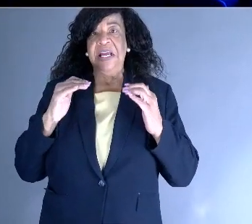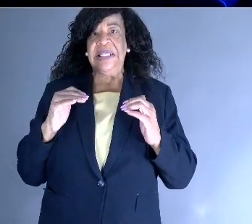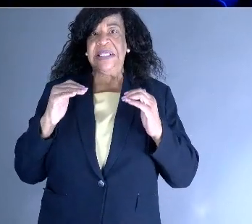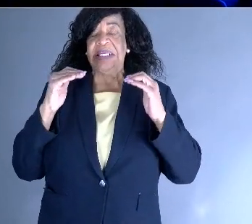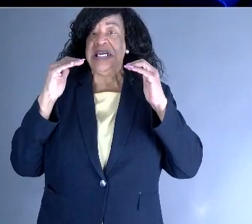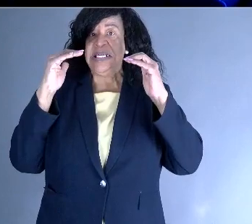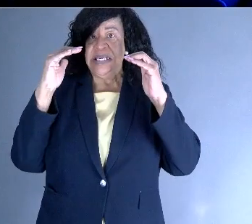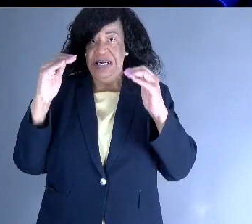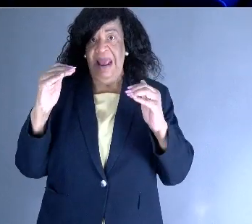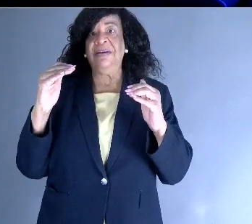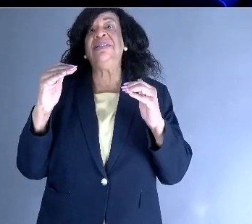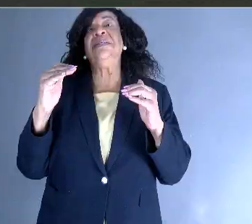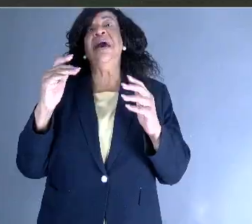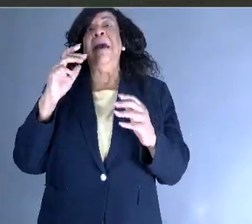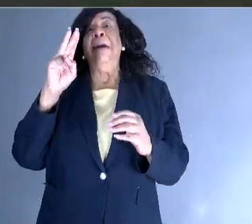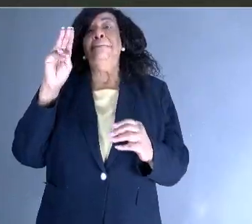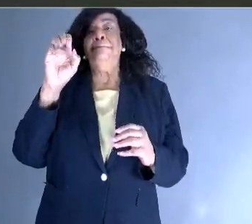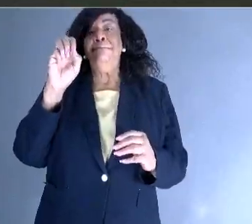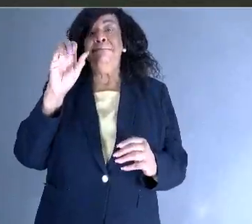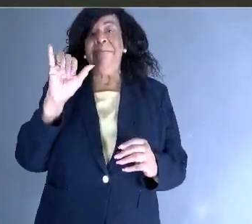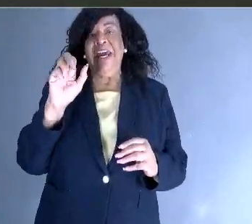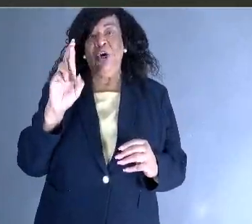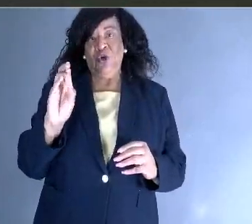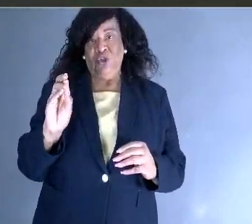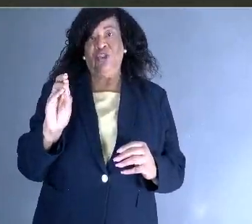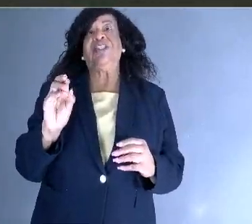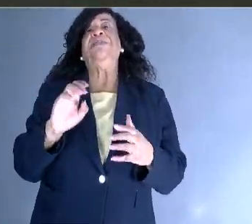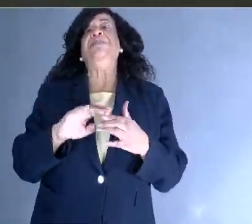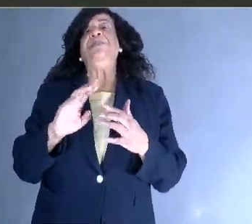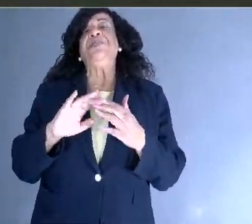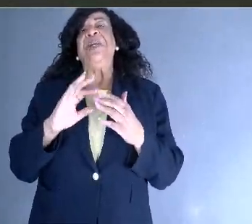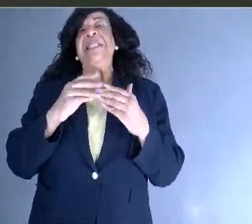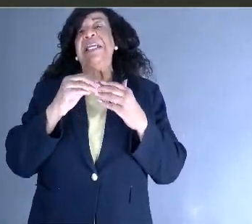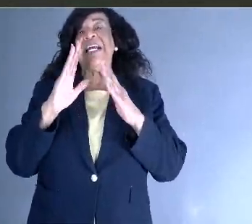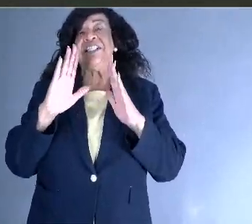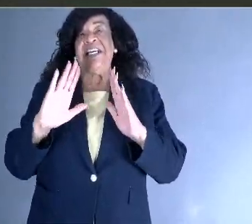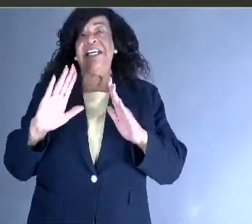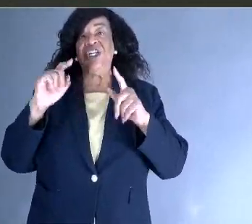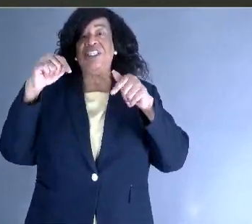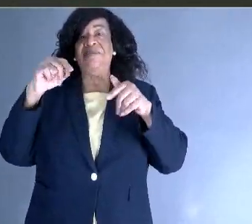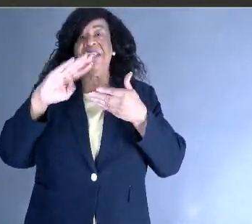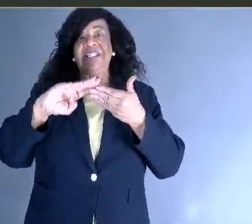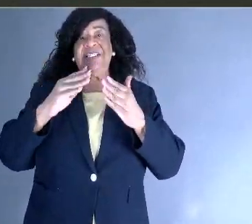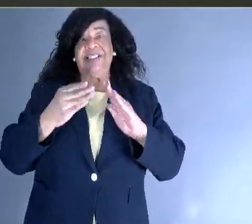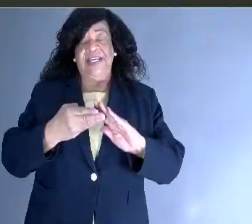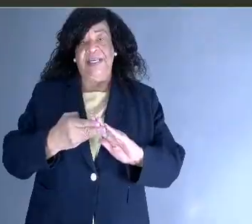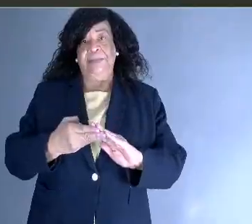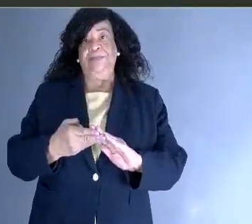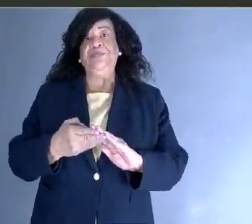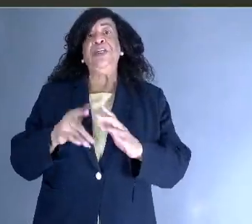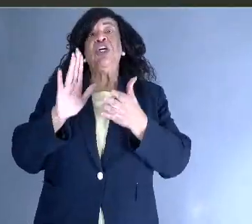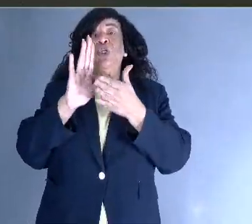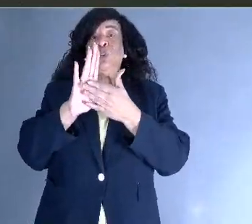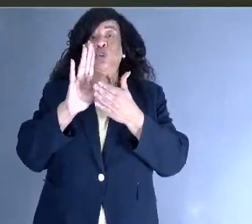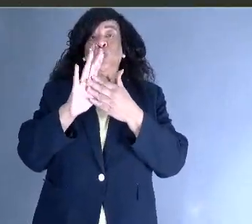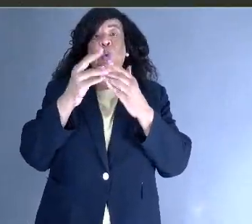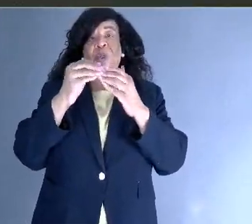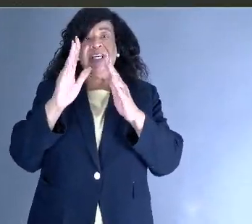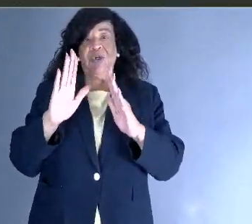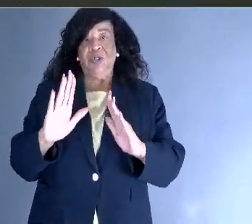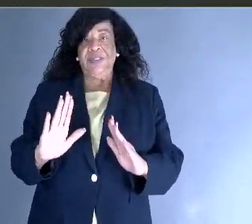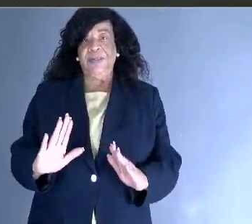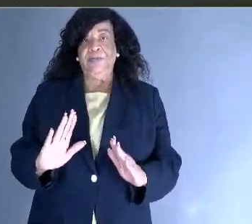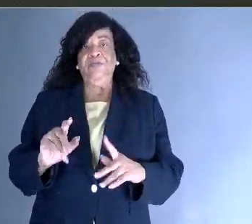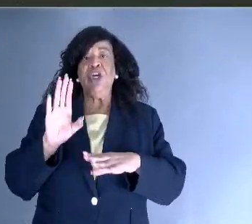superintendent we are concerned about not just the leadership of this church but establishing leaders that will go outside